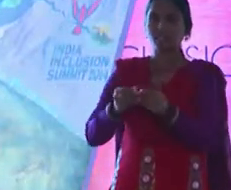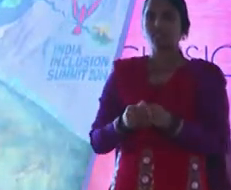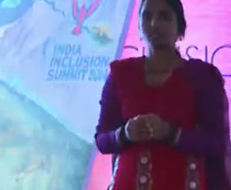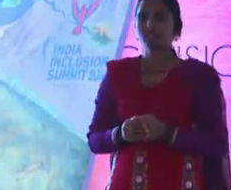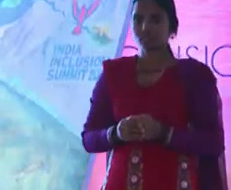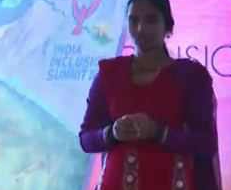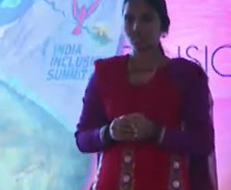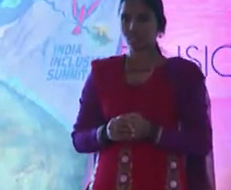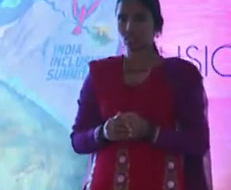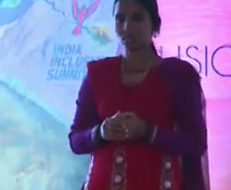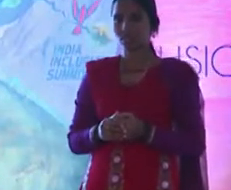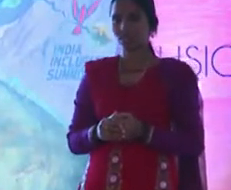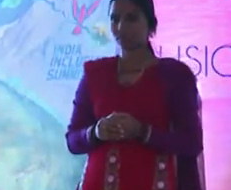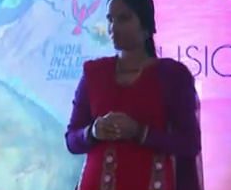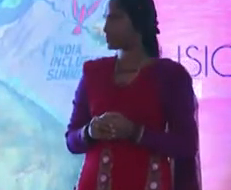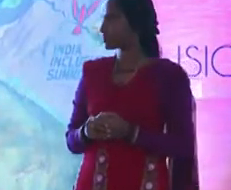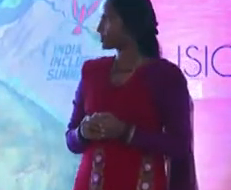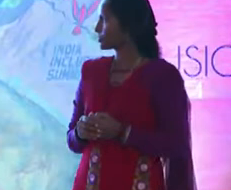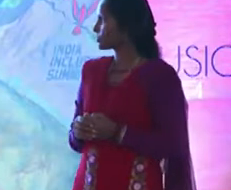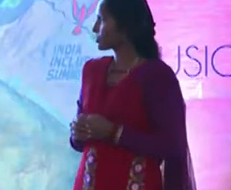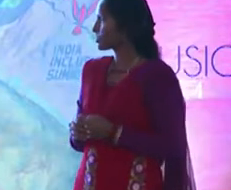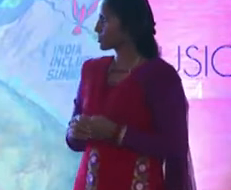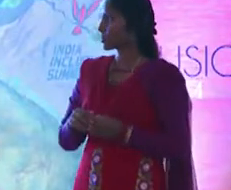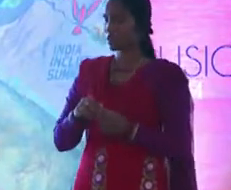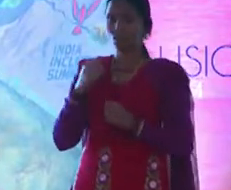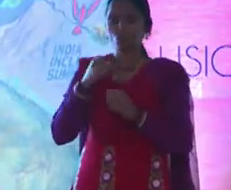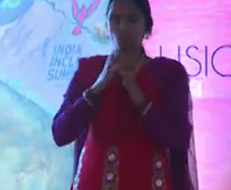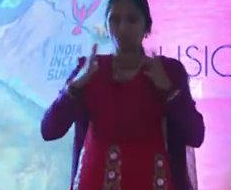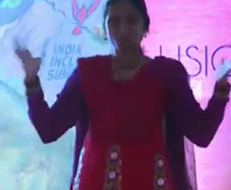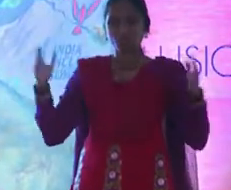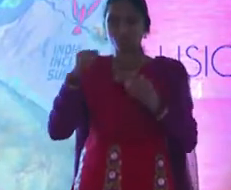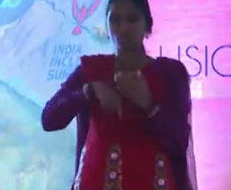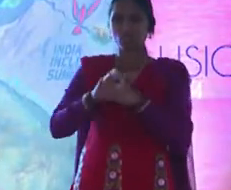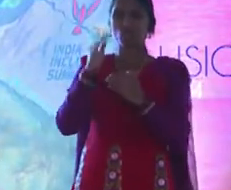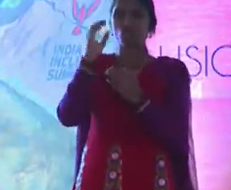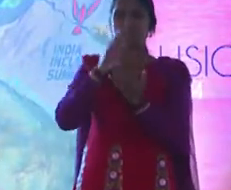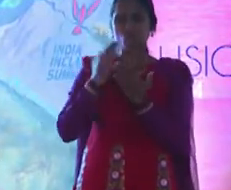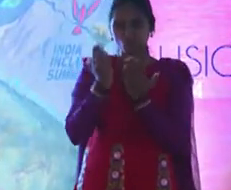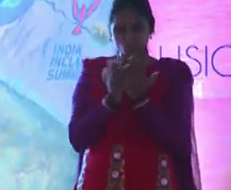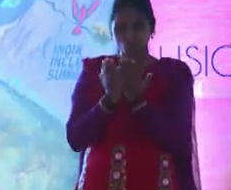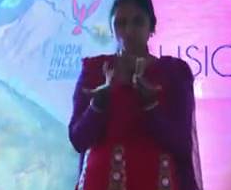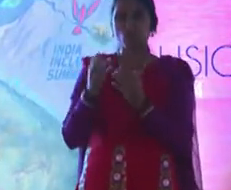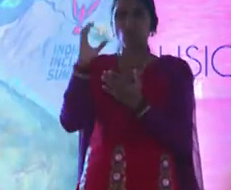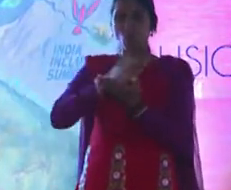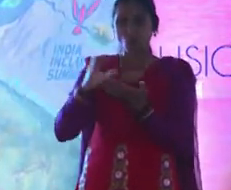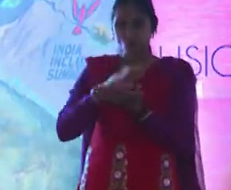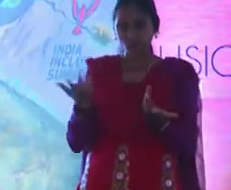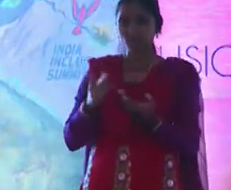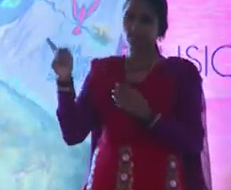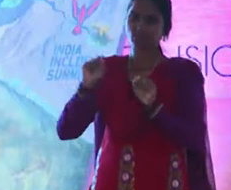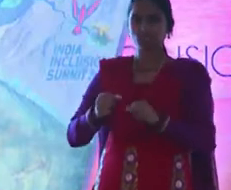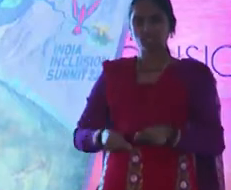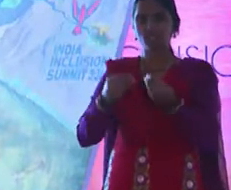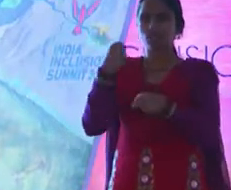number of students who are in schools and colleges. This is my first request to all of you, there are a large